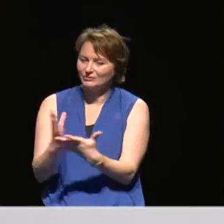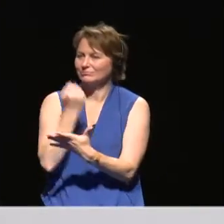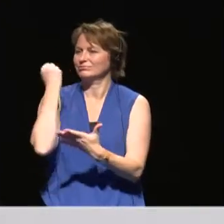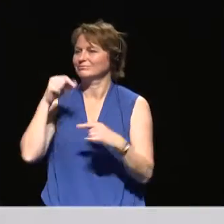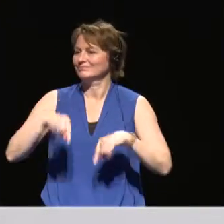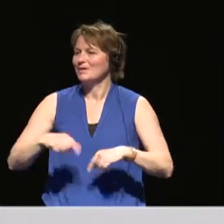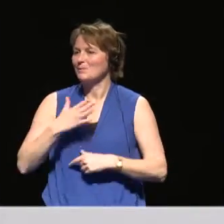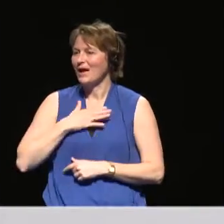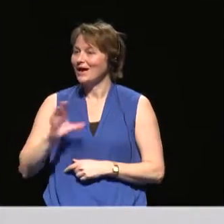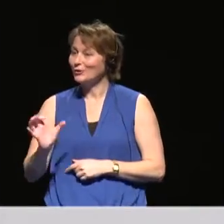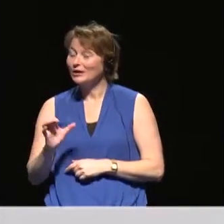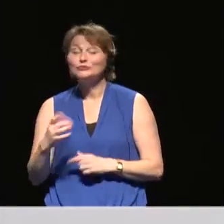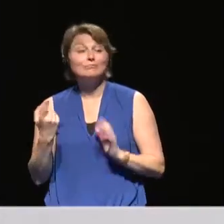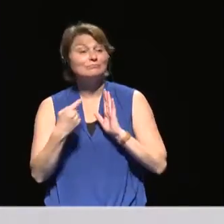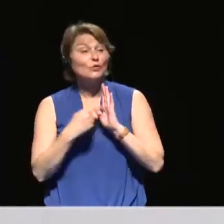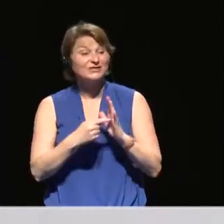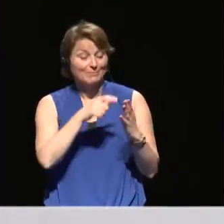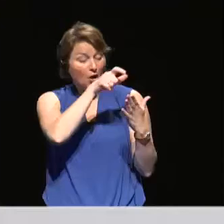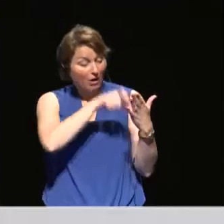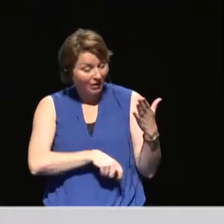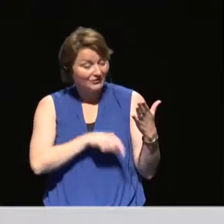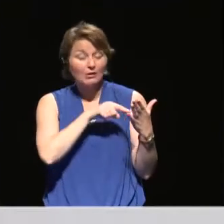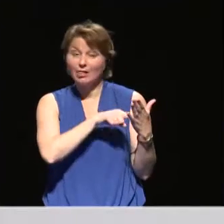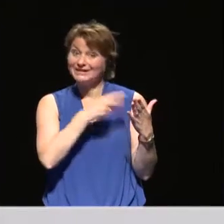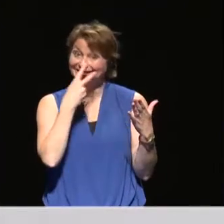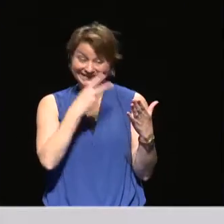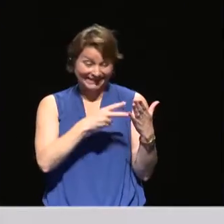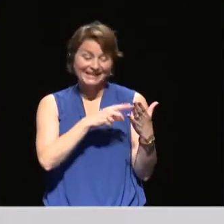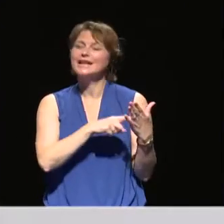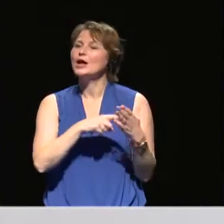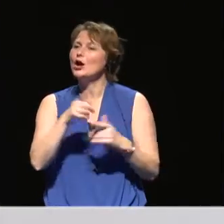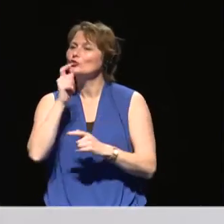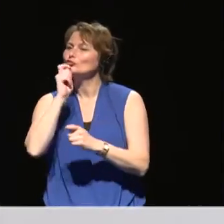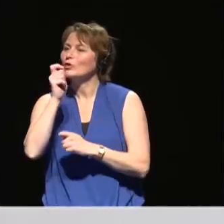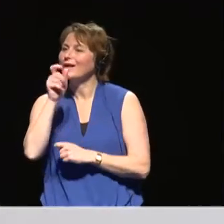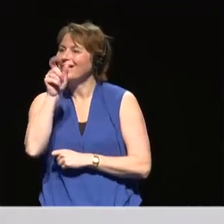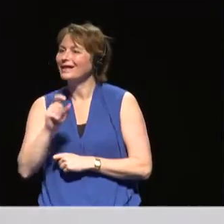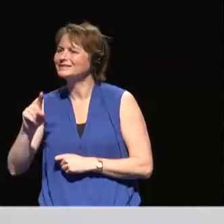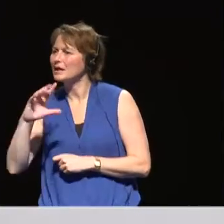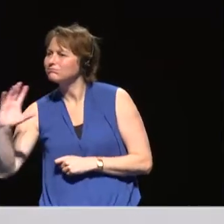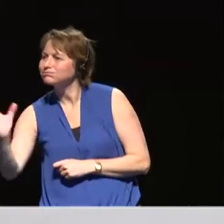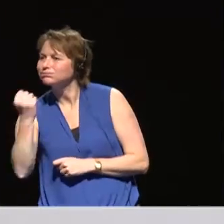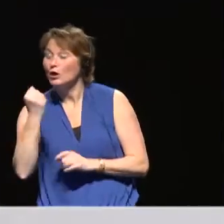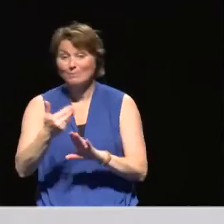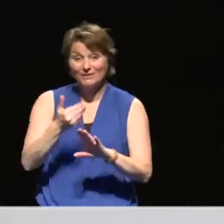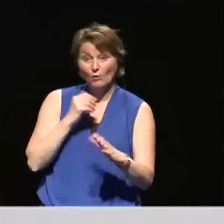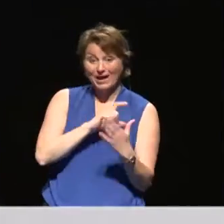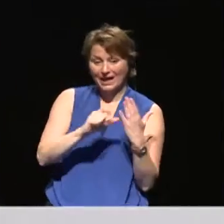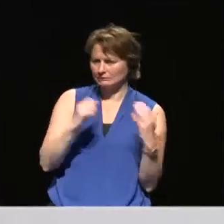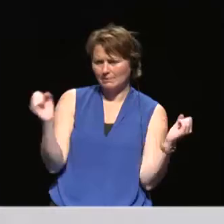article where journalists had used the RTI Act to access information, which would have been something impossible before